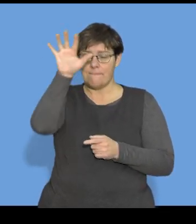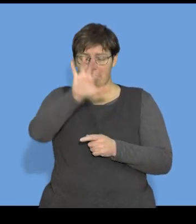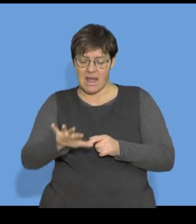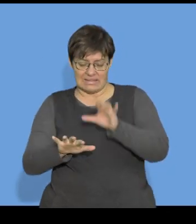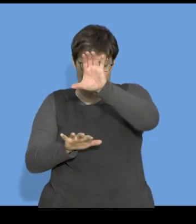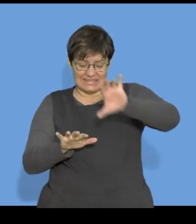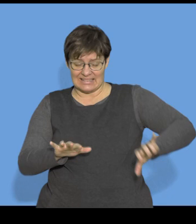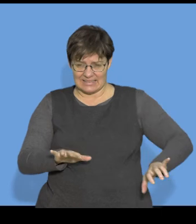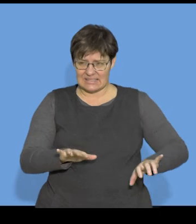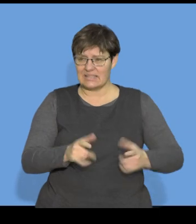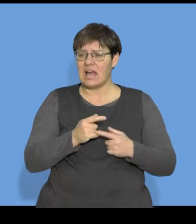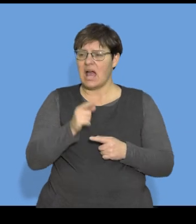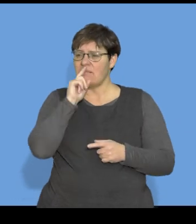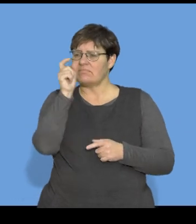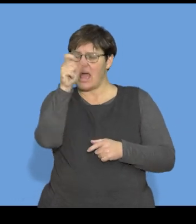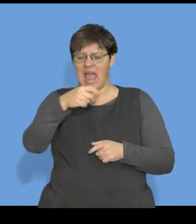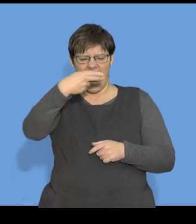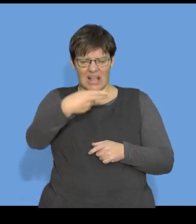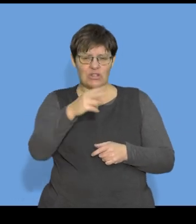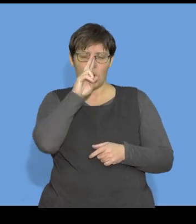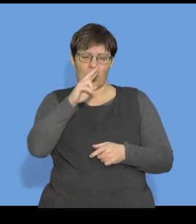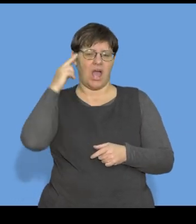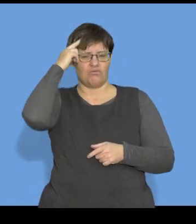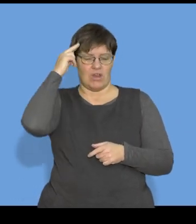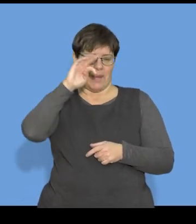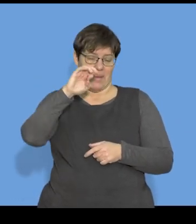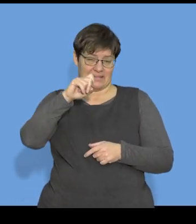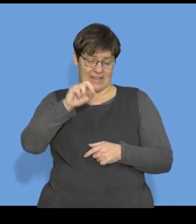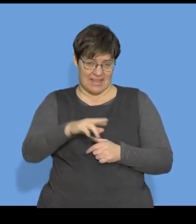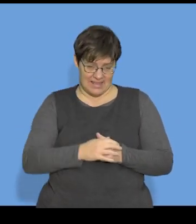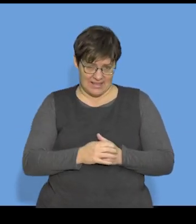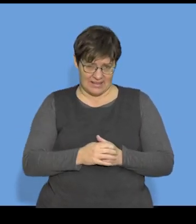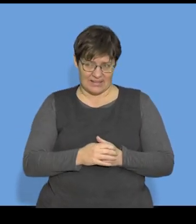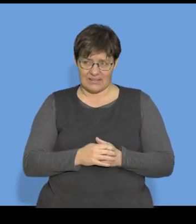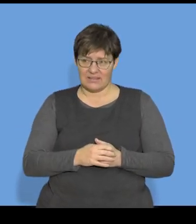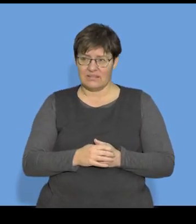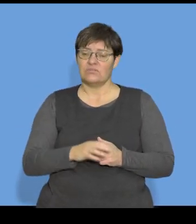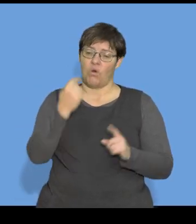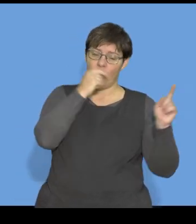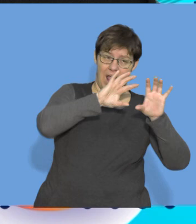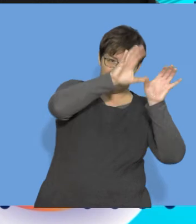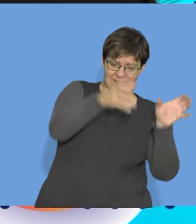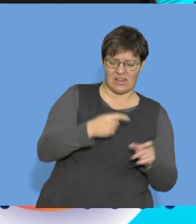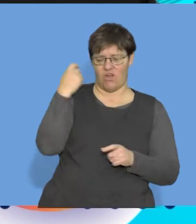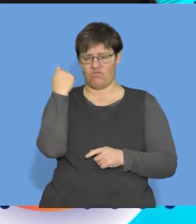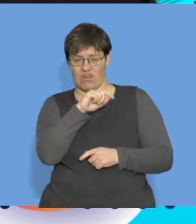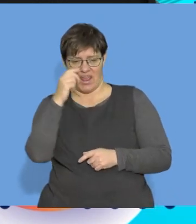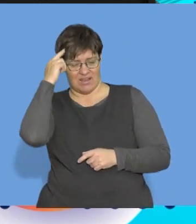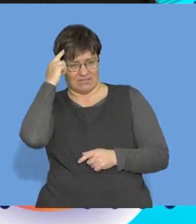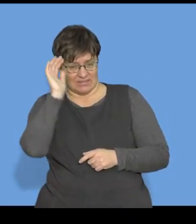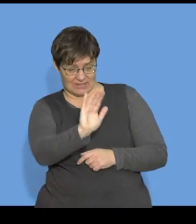like age is what we call the gray matter. That is the structure of the spinal cord. Let's continue